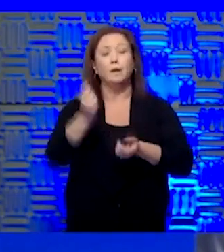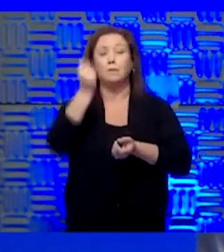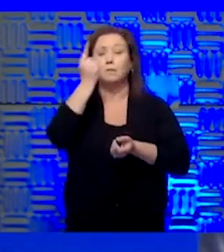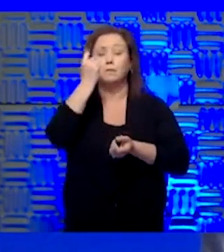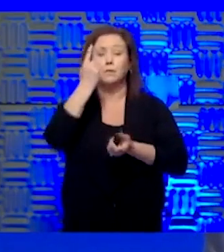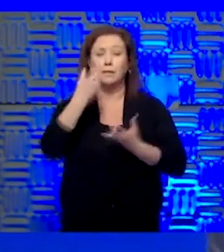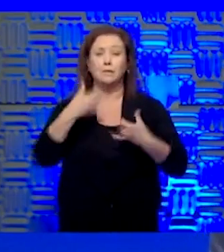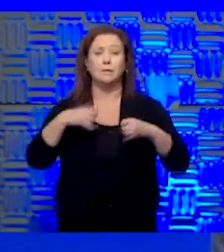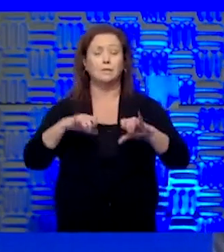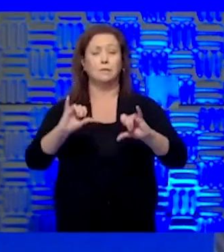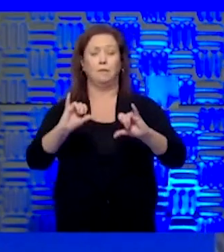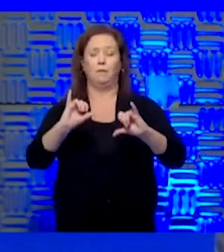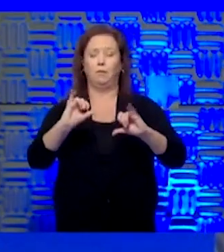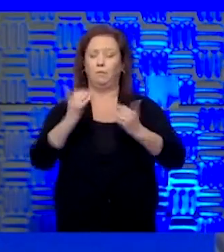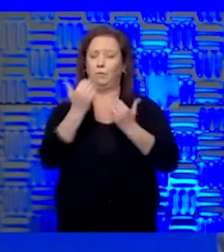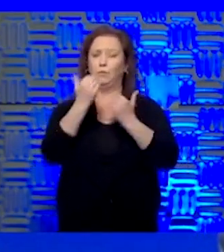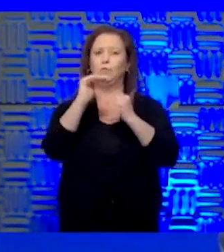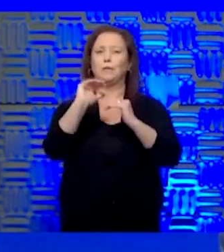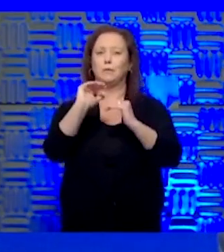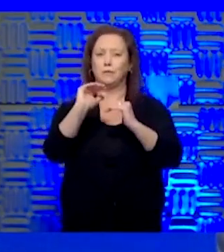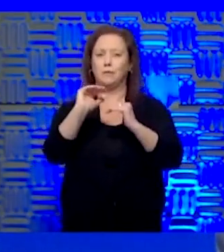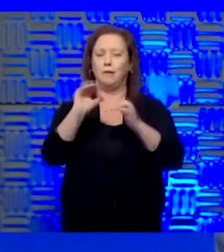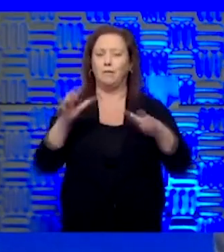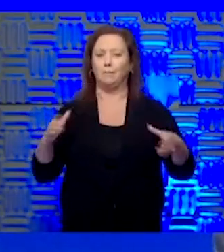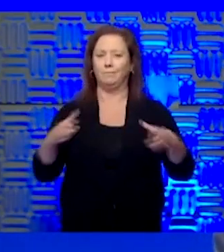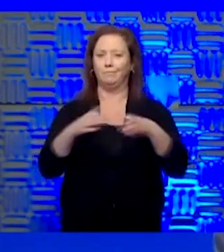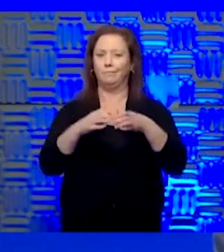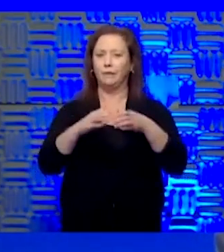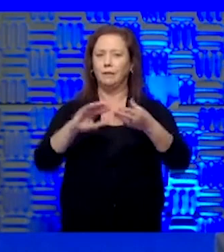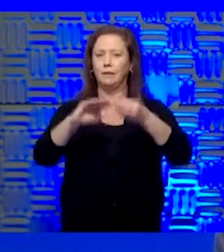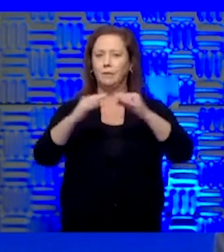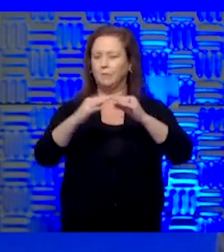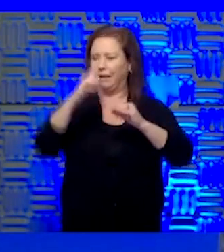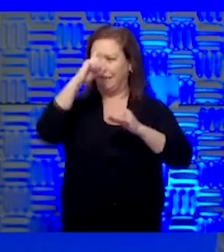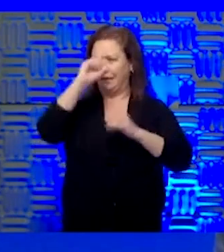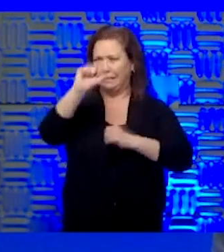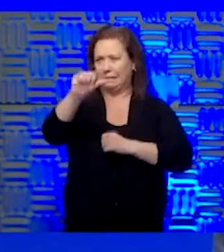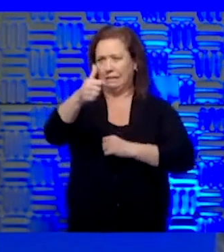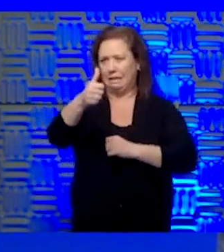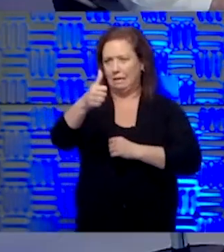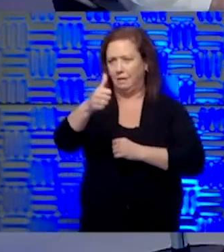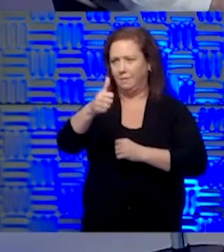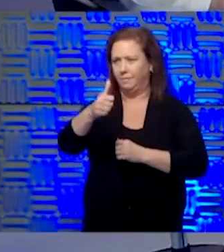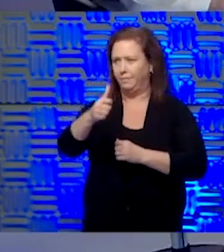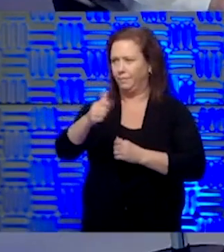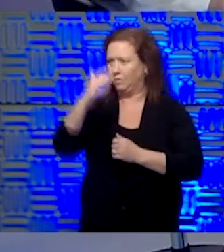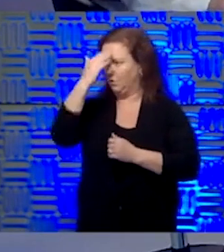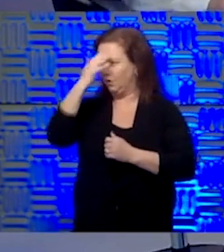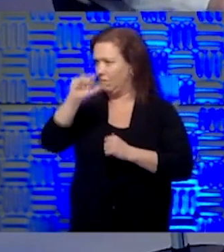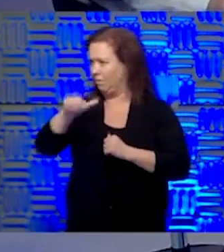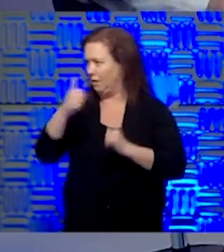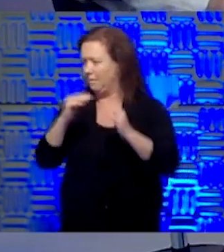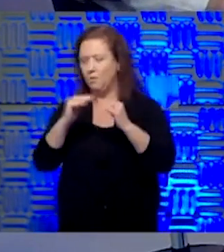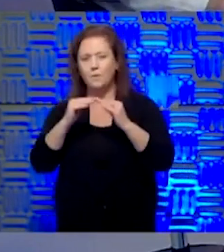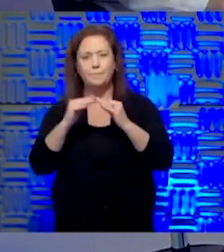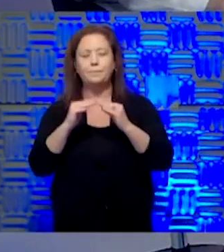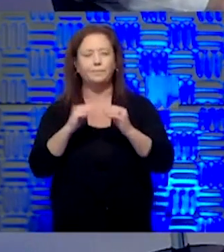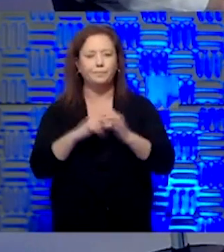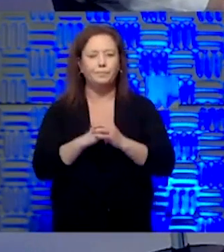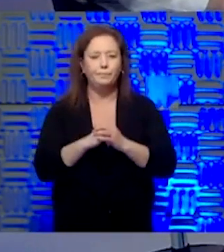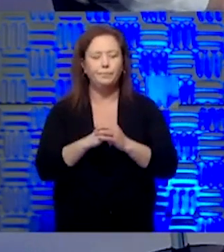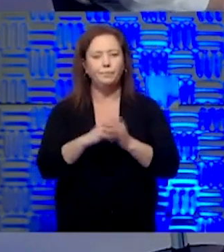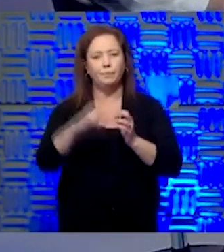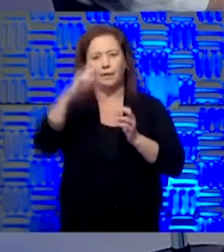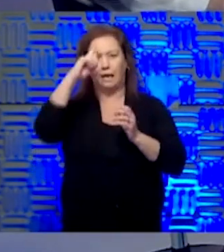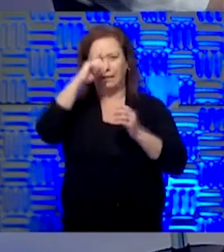fairly significant restriction on numbers of gatherings. I think it's still 10, but unless you know anything more than that. No, I think that